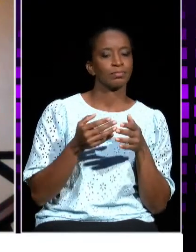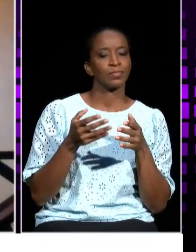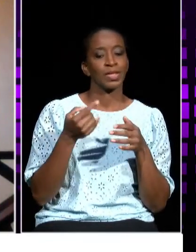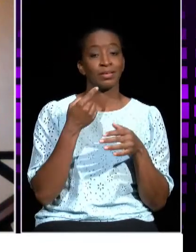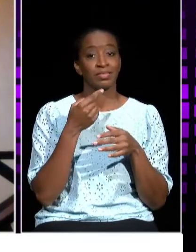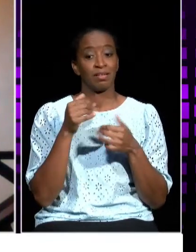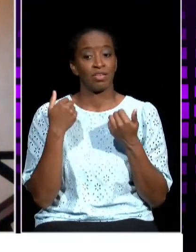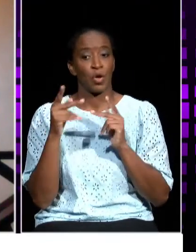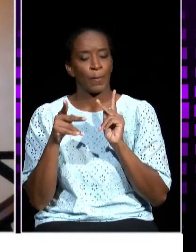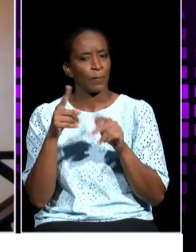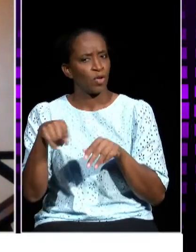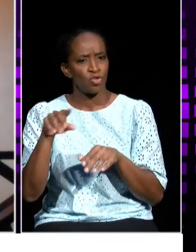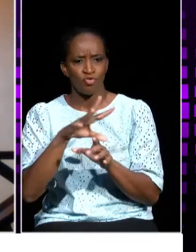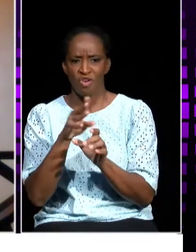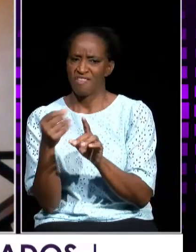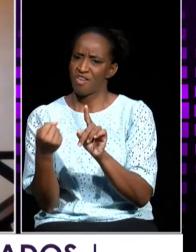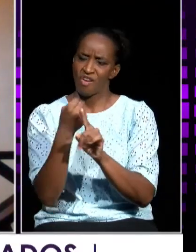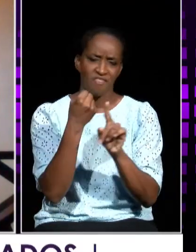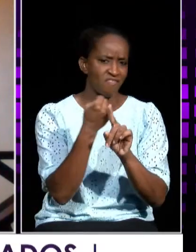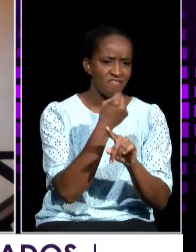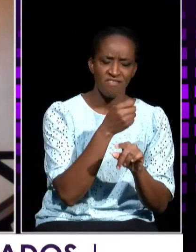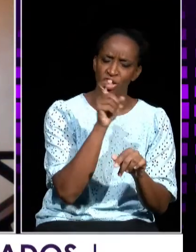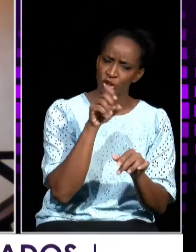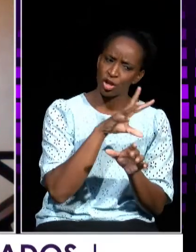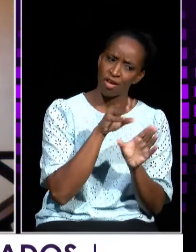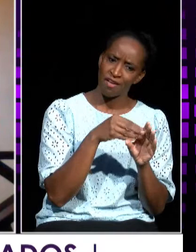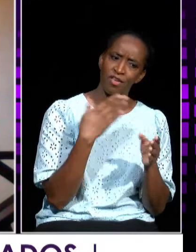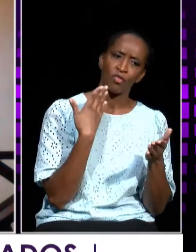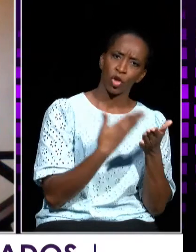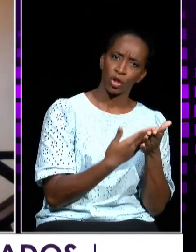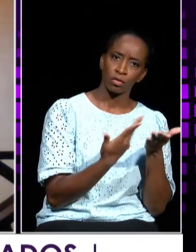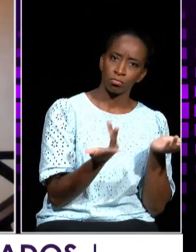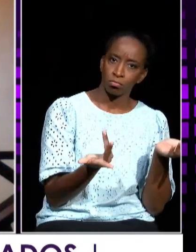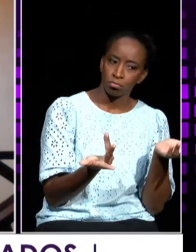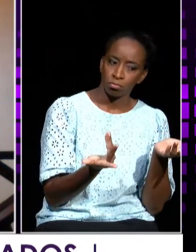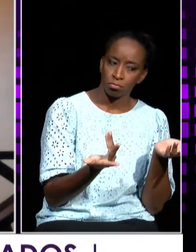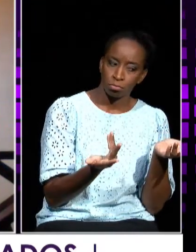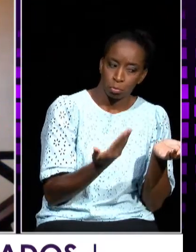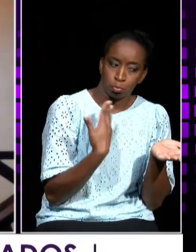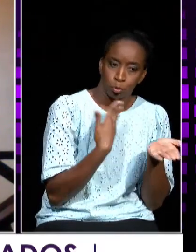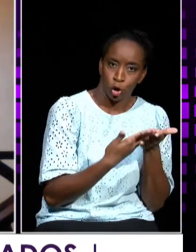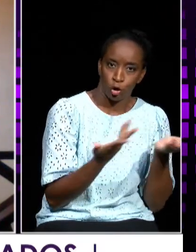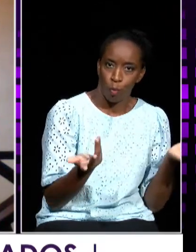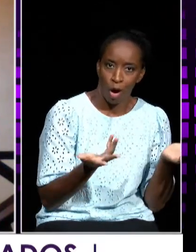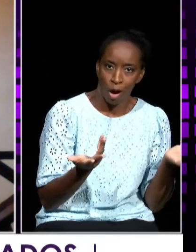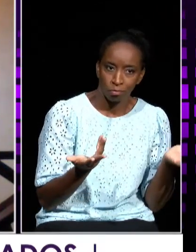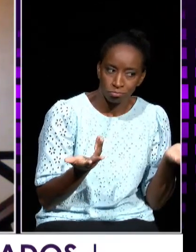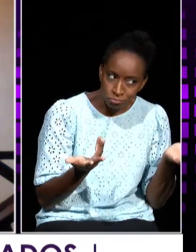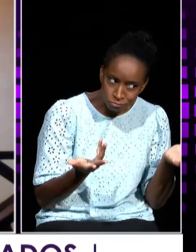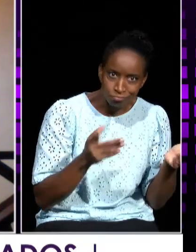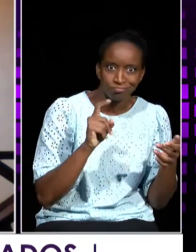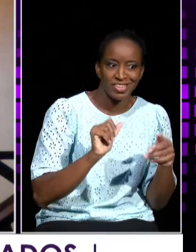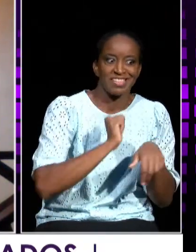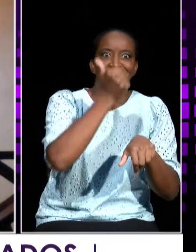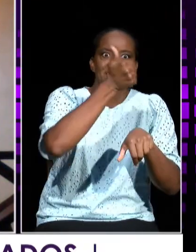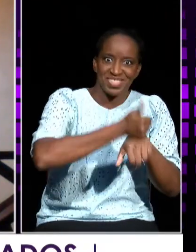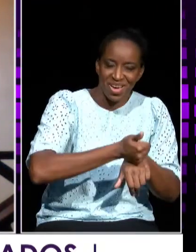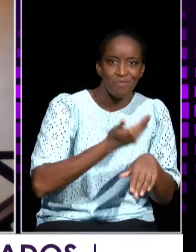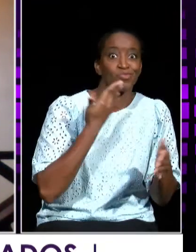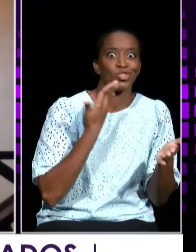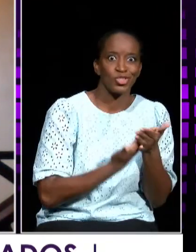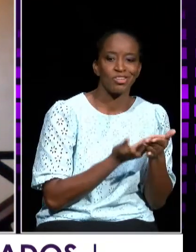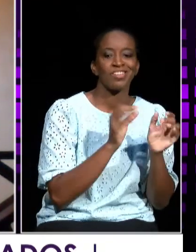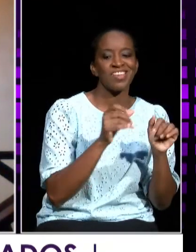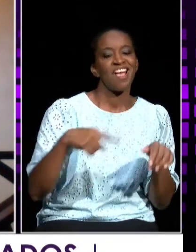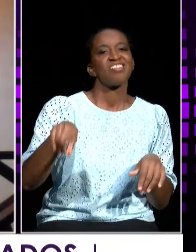something, then what is that something? We have to put that something in place so that the young persons will have that